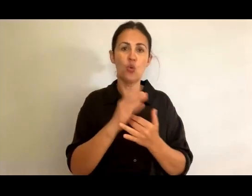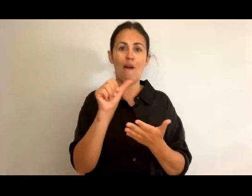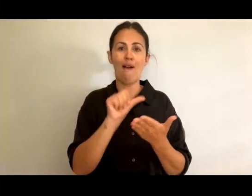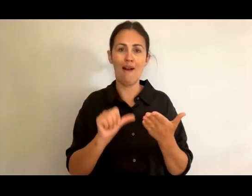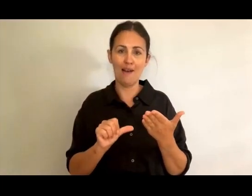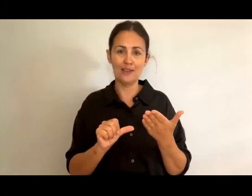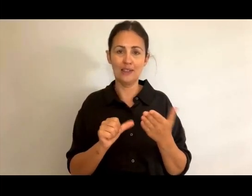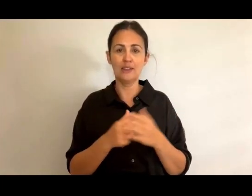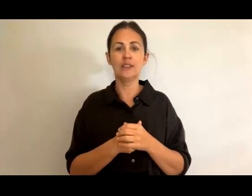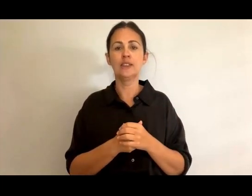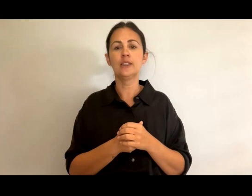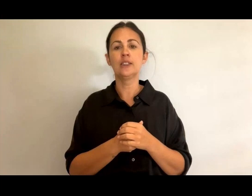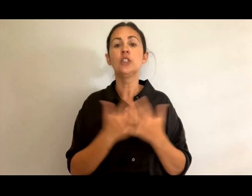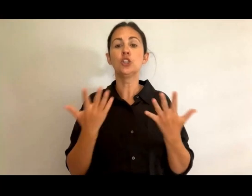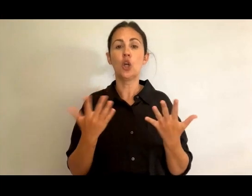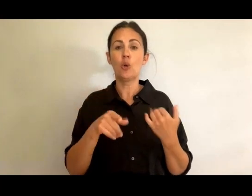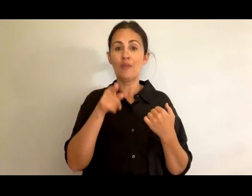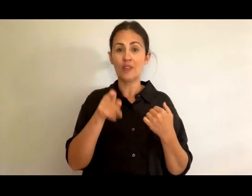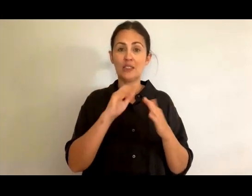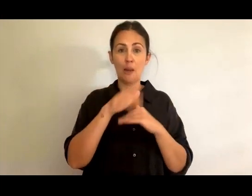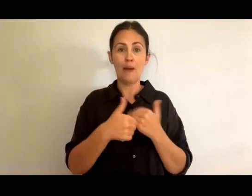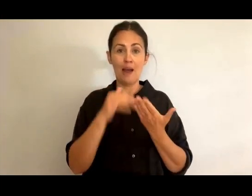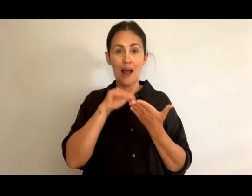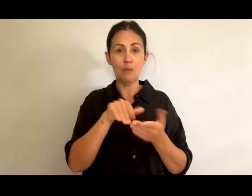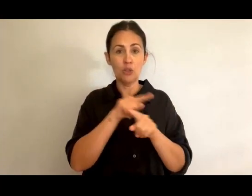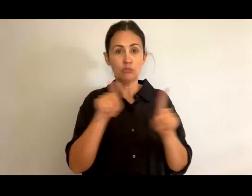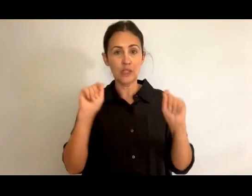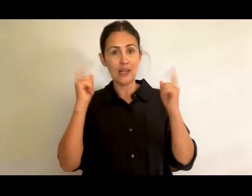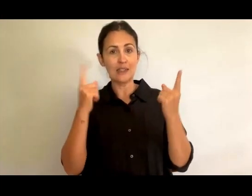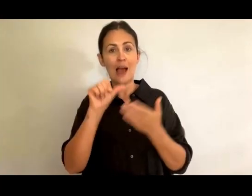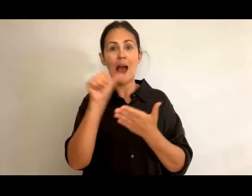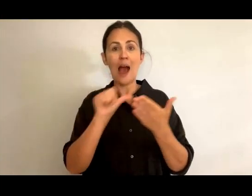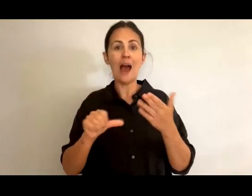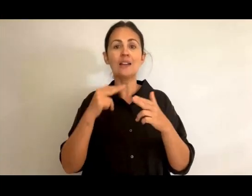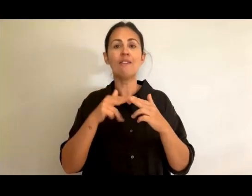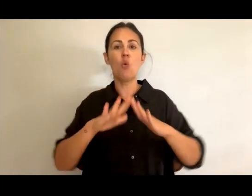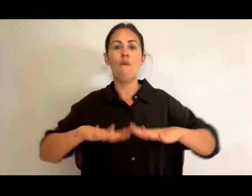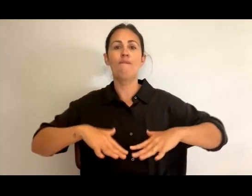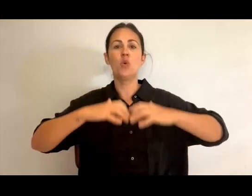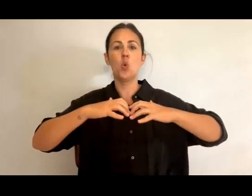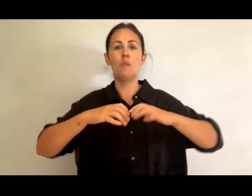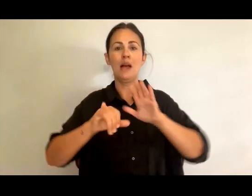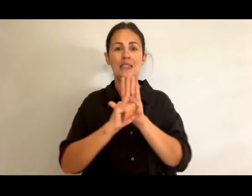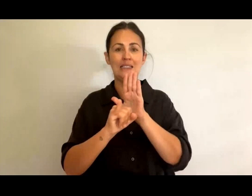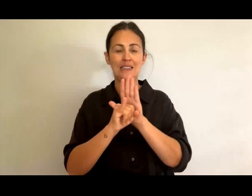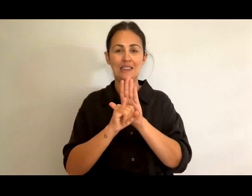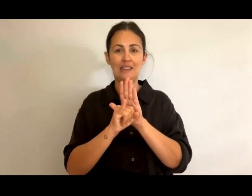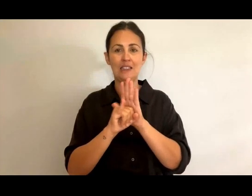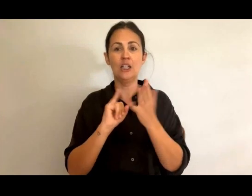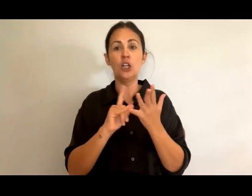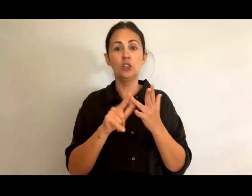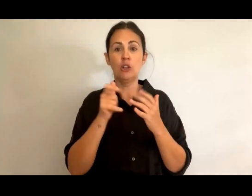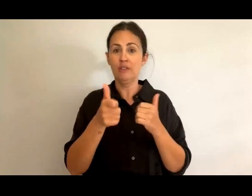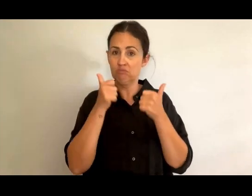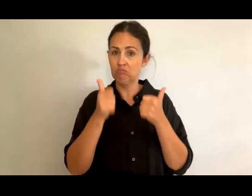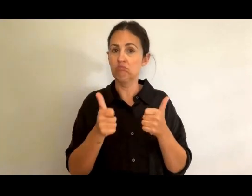is an understanding that art is used to form collective identities, and it can be used for political purposes. It's a really rich area for this age group. They're also looking at their